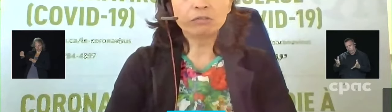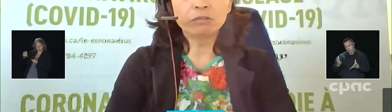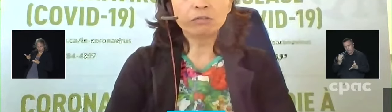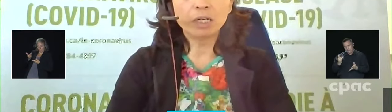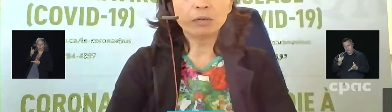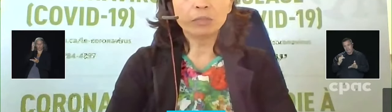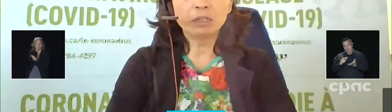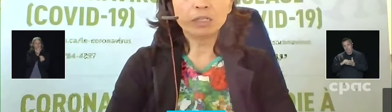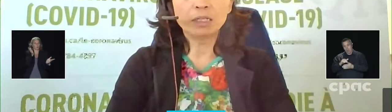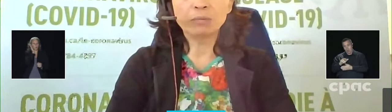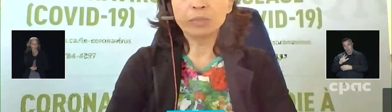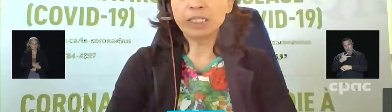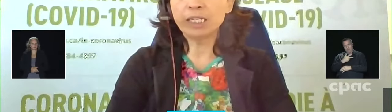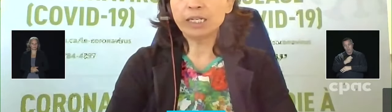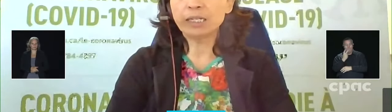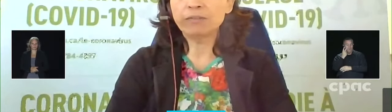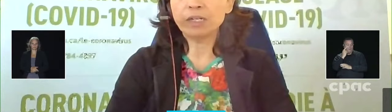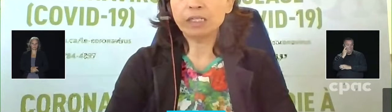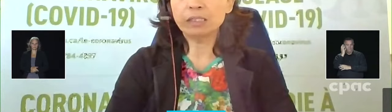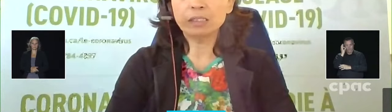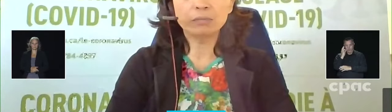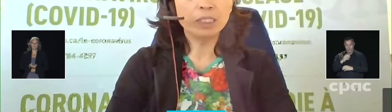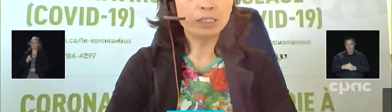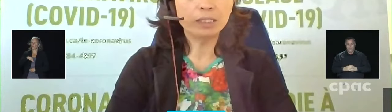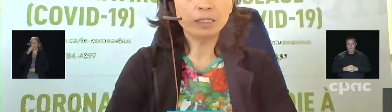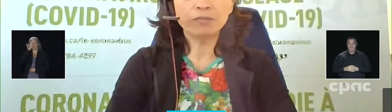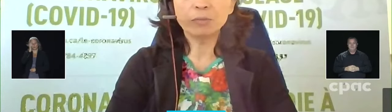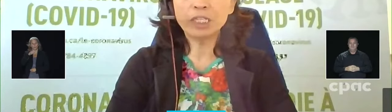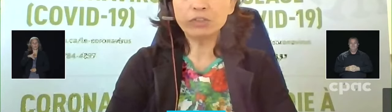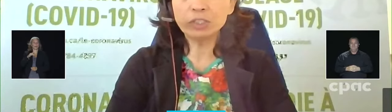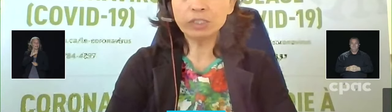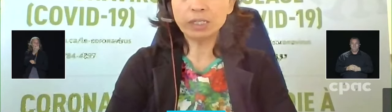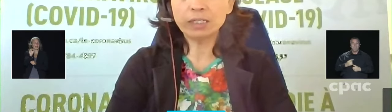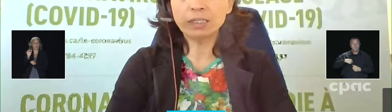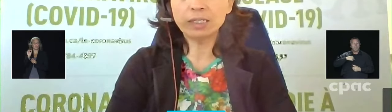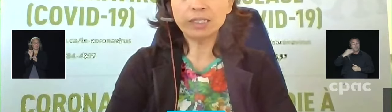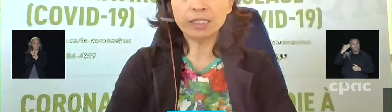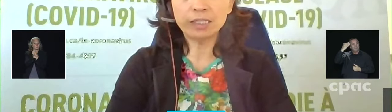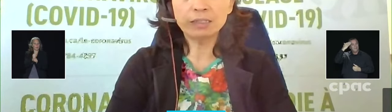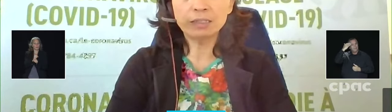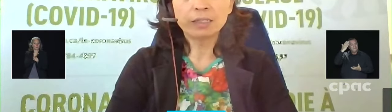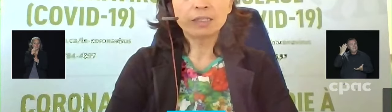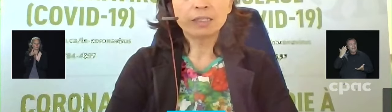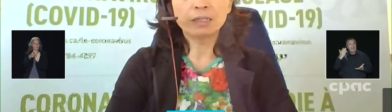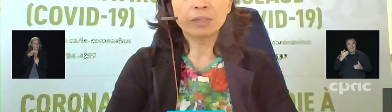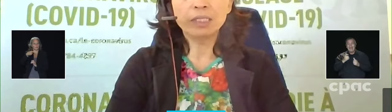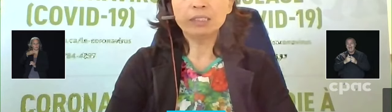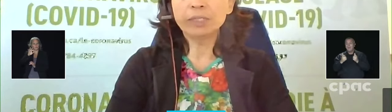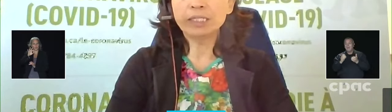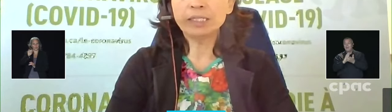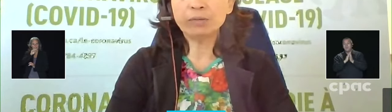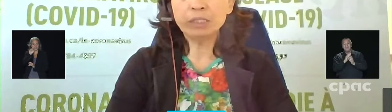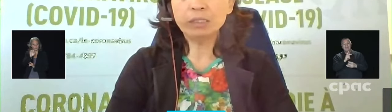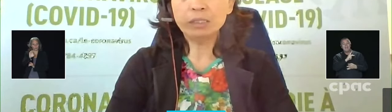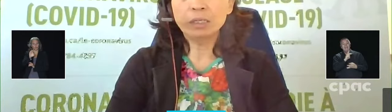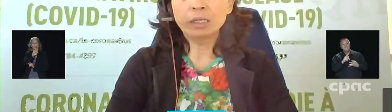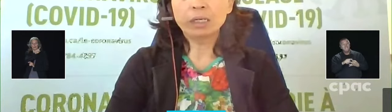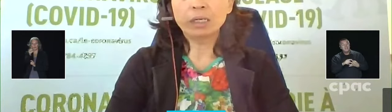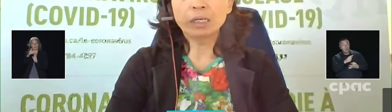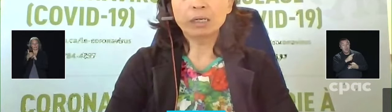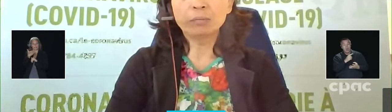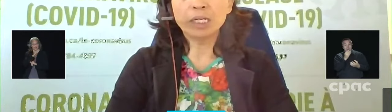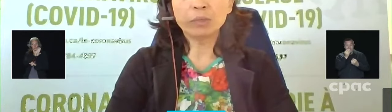alive to, the company like Pfizer submitting information and data that needs to be